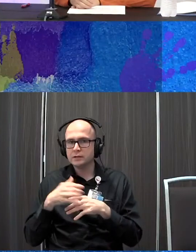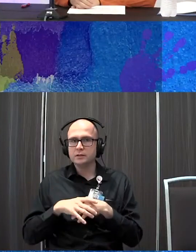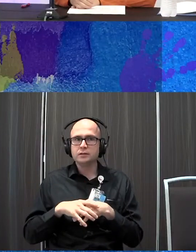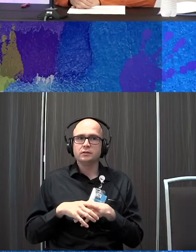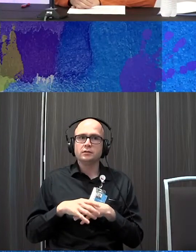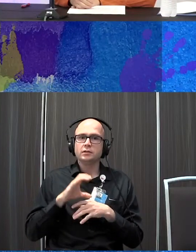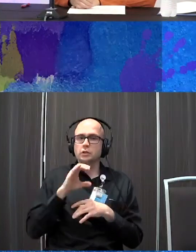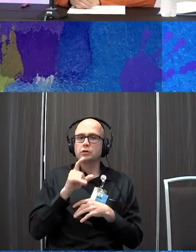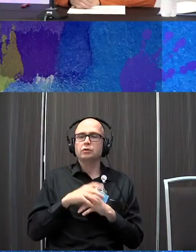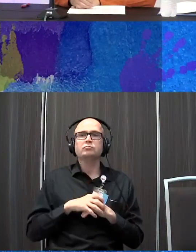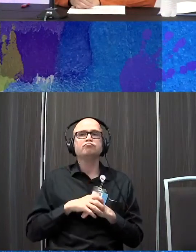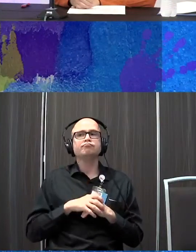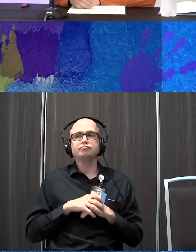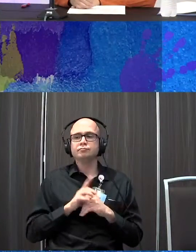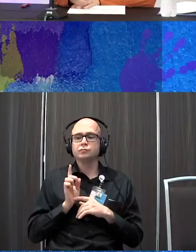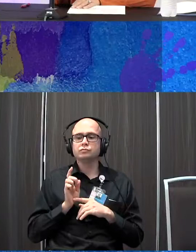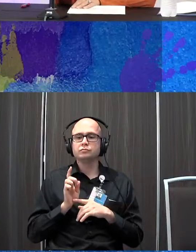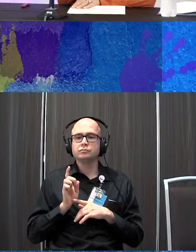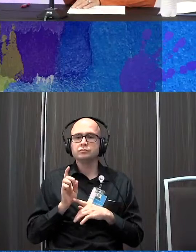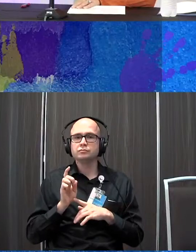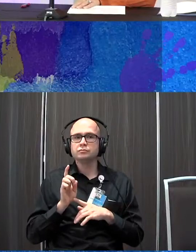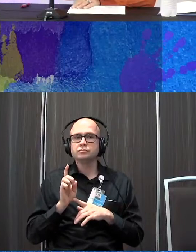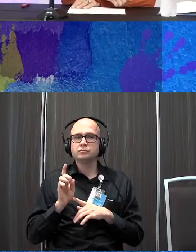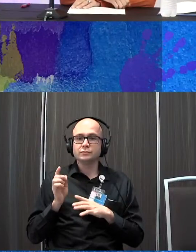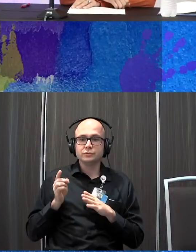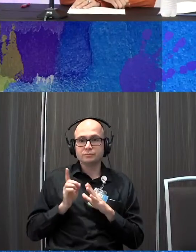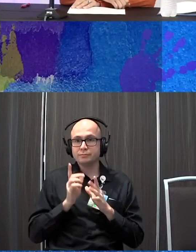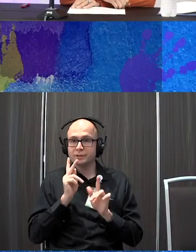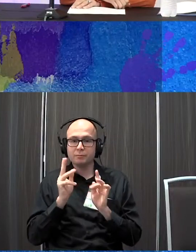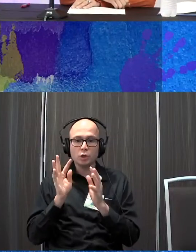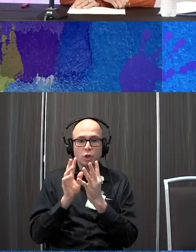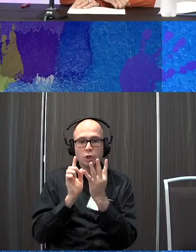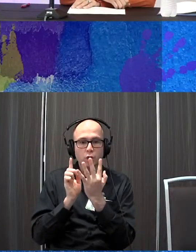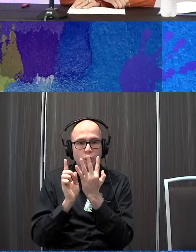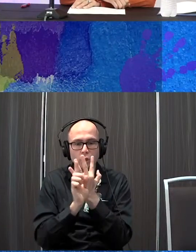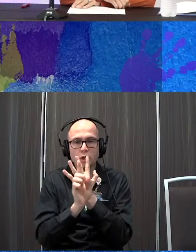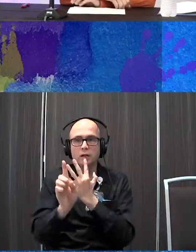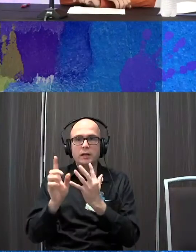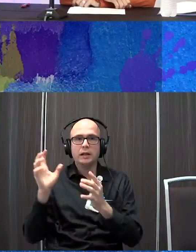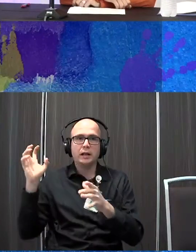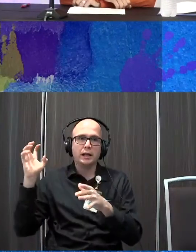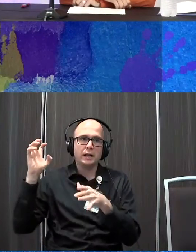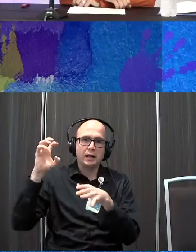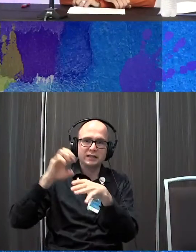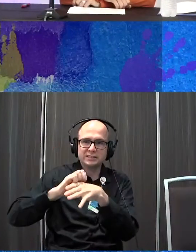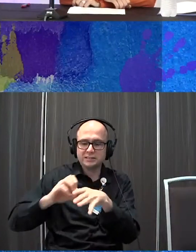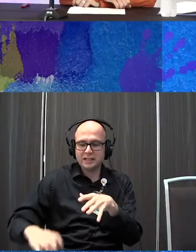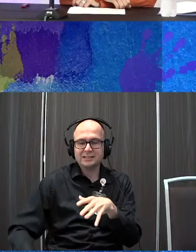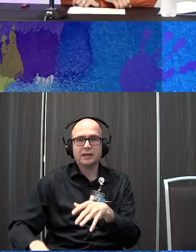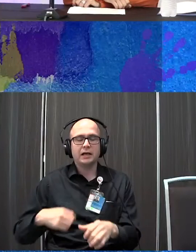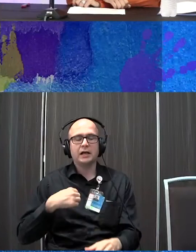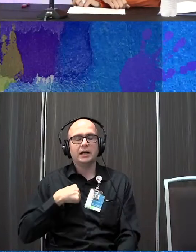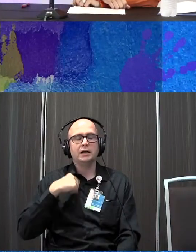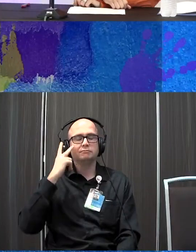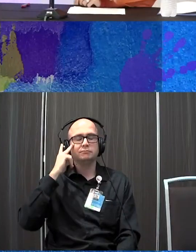very calculated, walked over and weaseled through lots of people and bit Dr. Dialicon on the leg, and I was mortified.